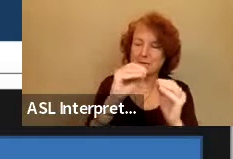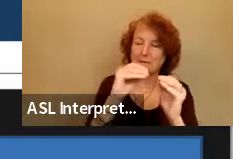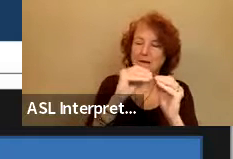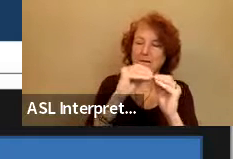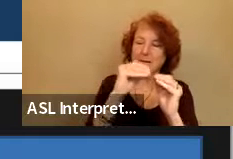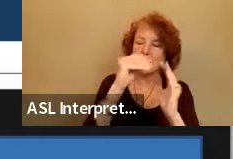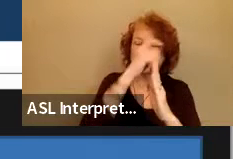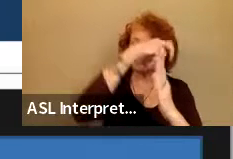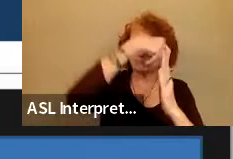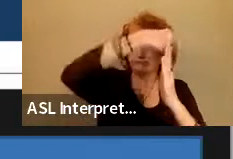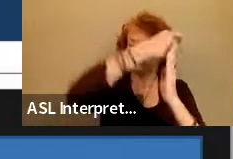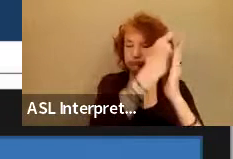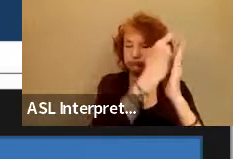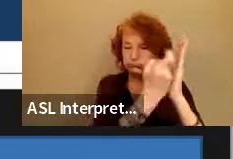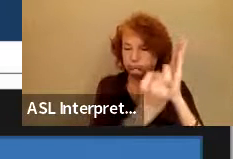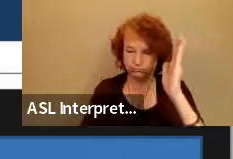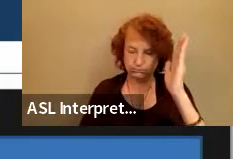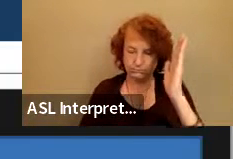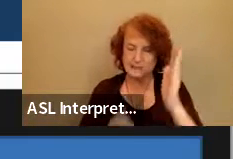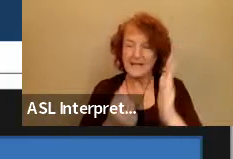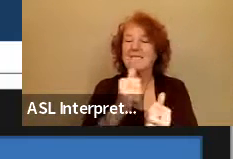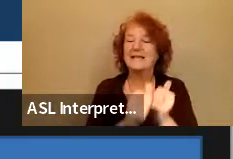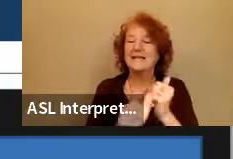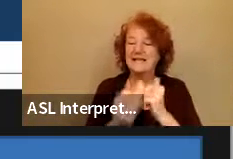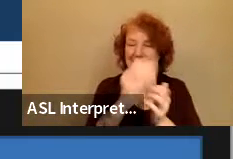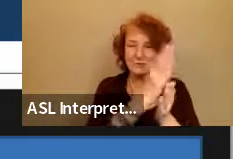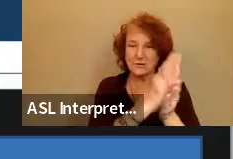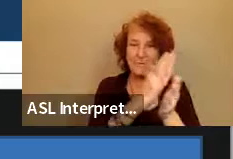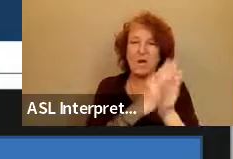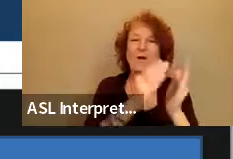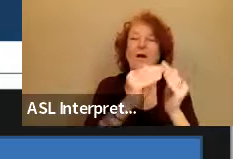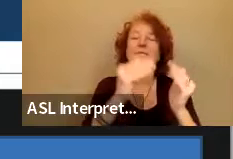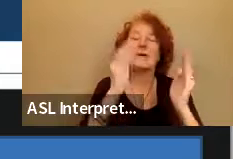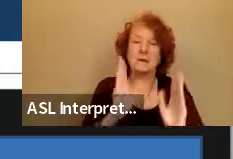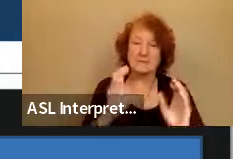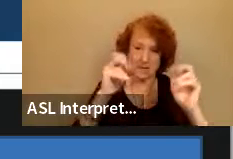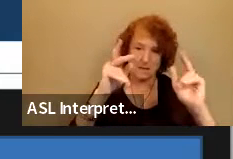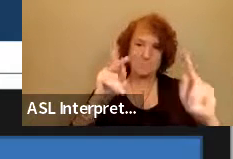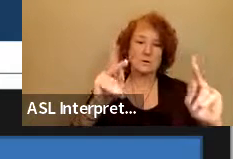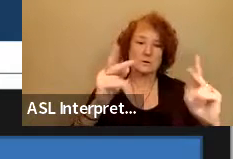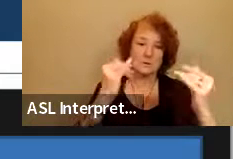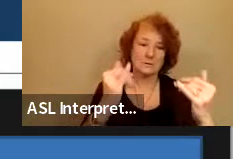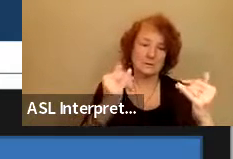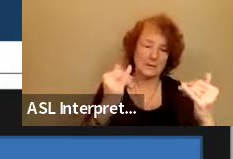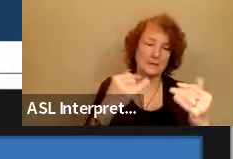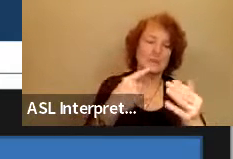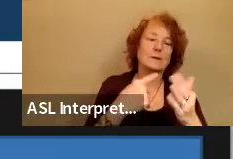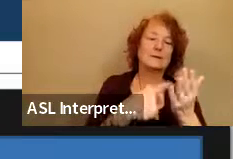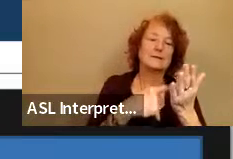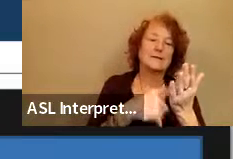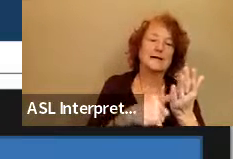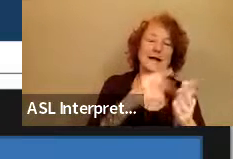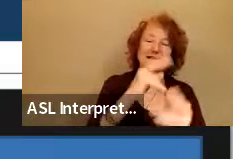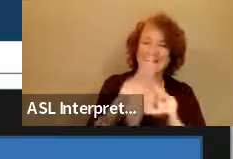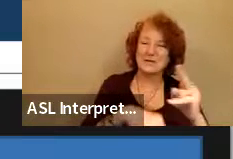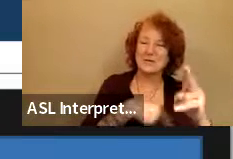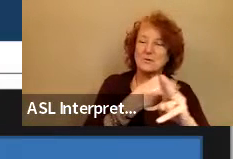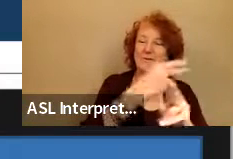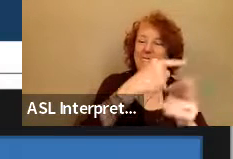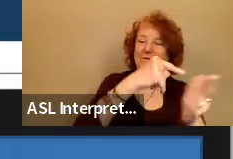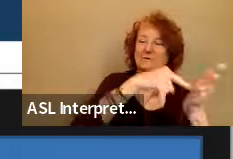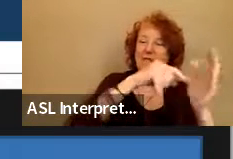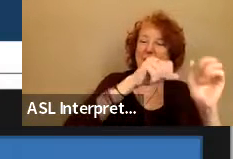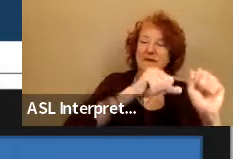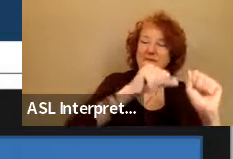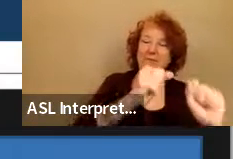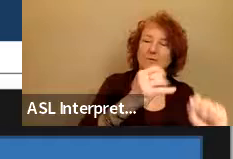of the components of housing opportunity. Tonight, we will talk about the universal affordable preference. In February, we will